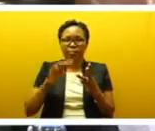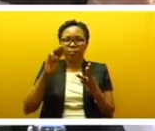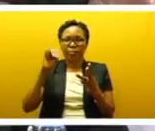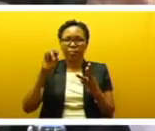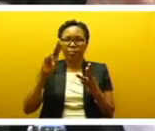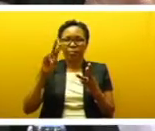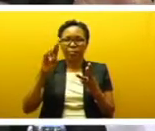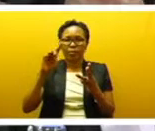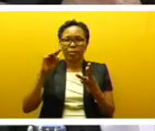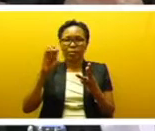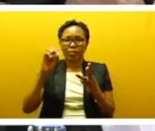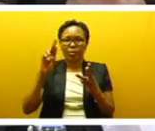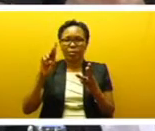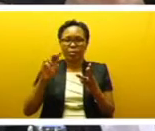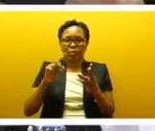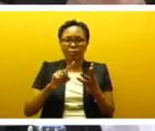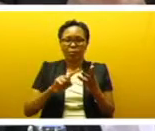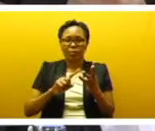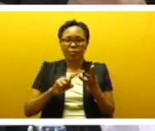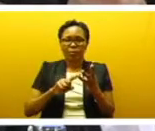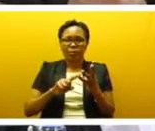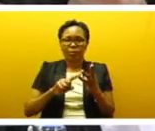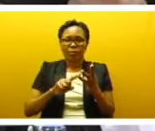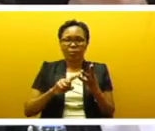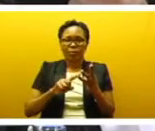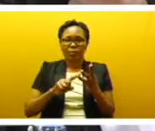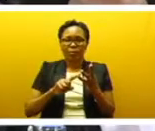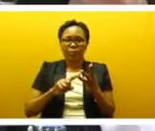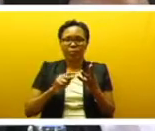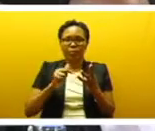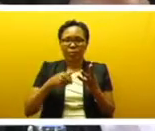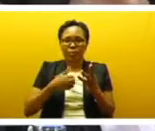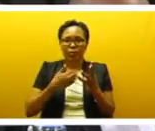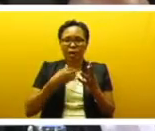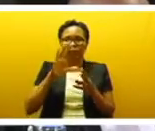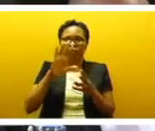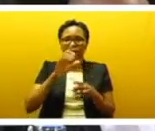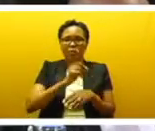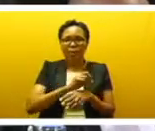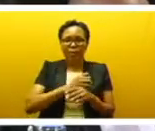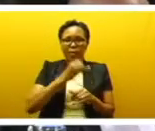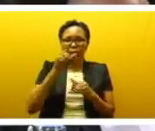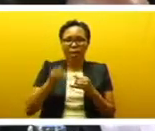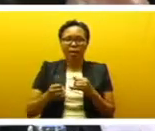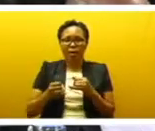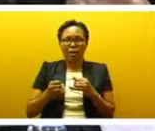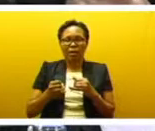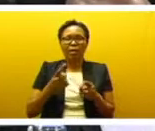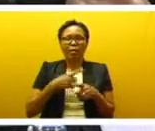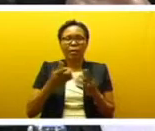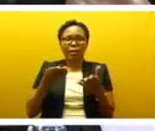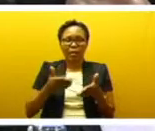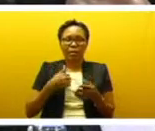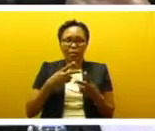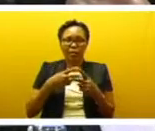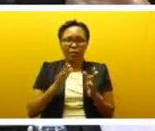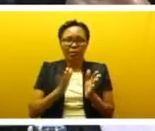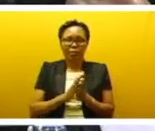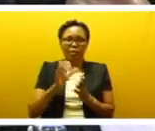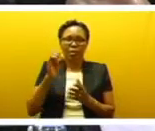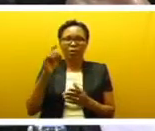Murgor, and I'll have 5 minutes at the end. Okay. But I'll begin with Senior Counsel Otiende